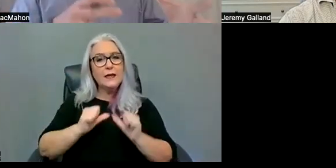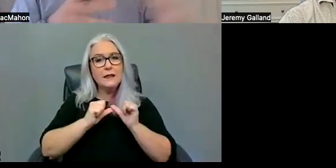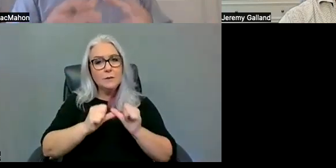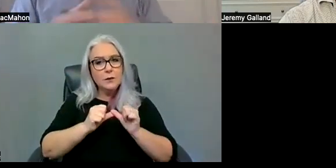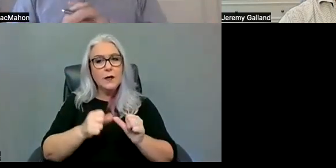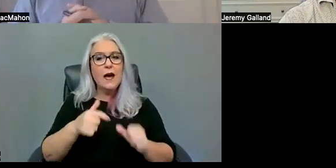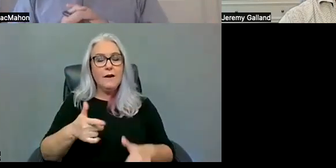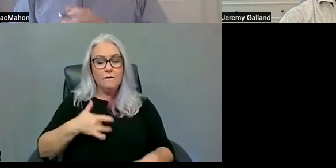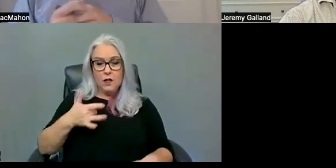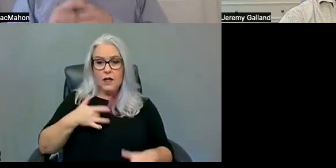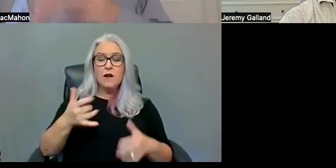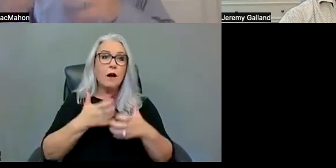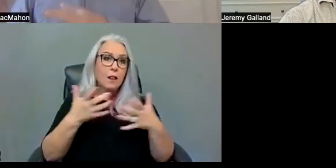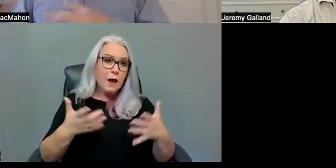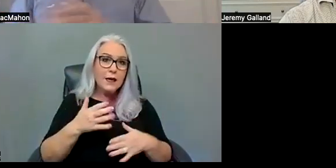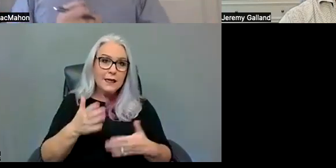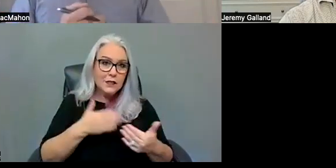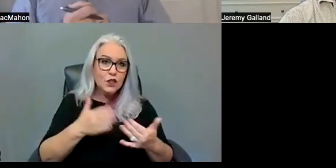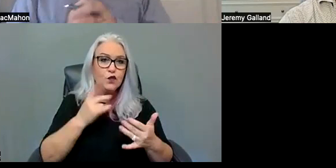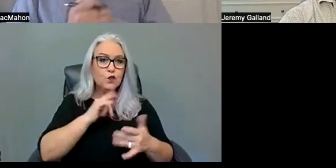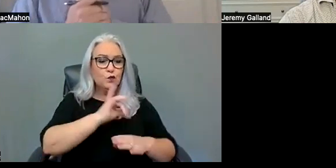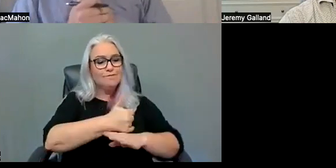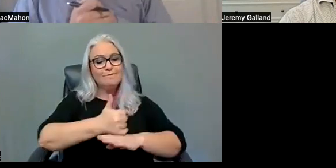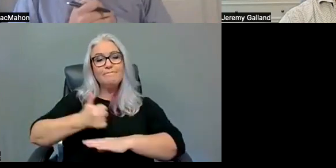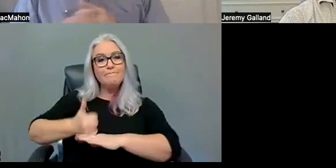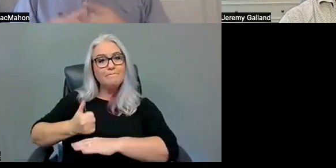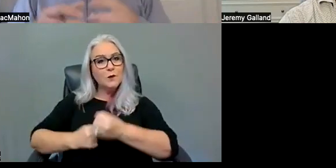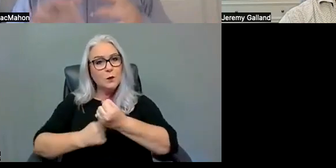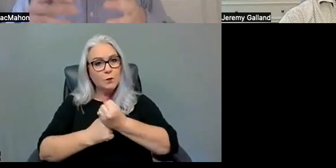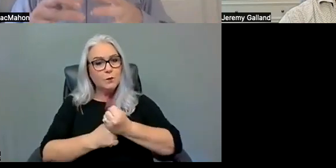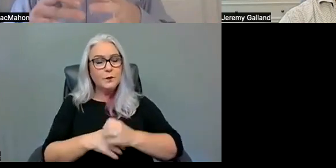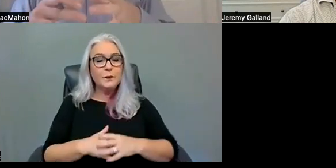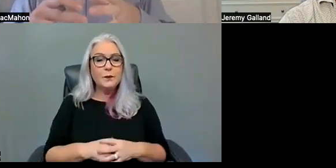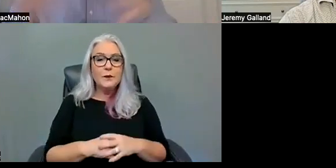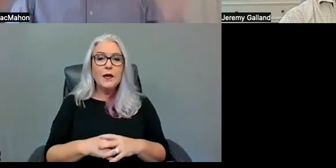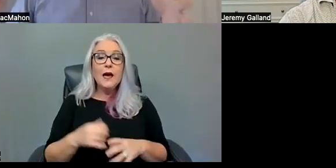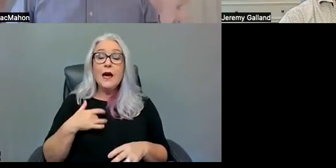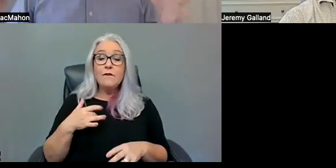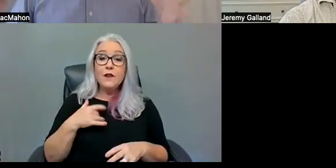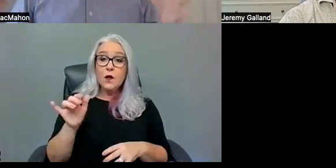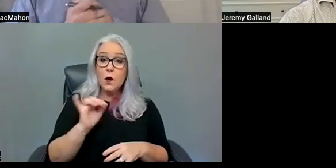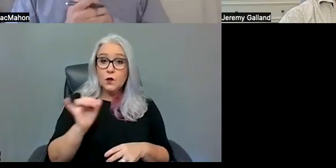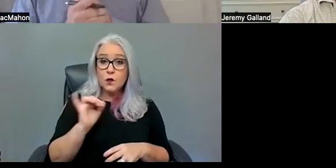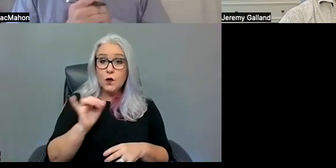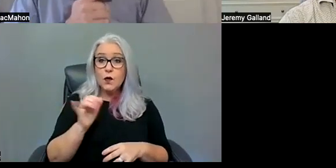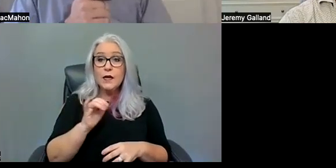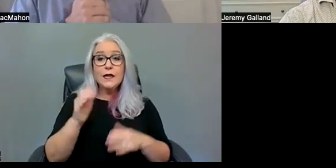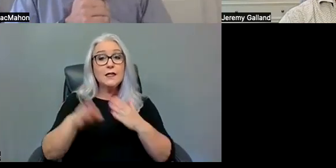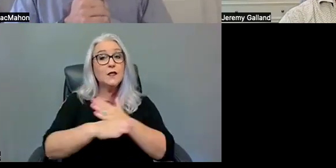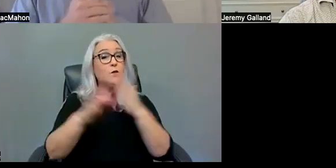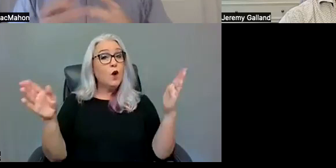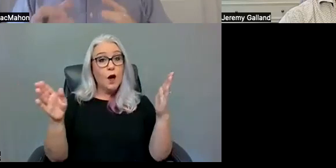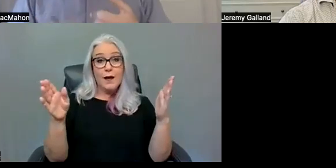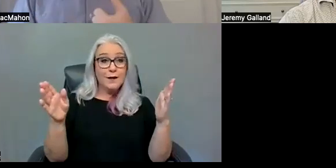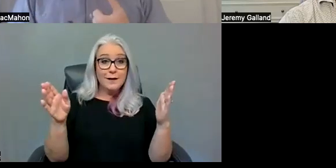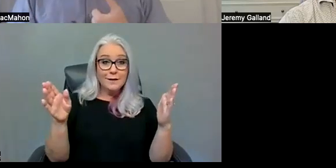then put the other pieces in place. Another thing that I think is worth calling out and referencing is the broad topic of DEI.